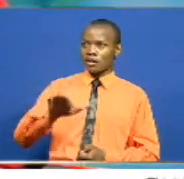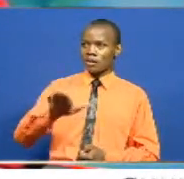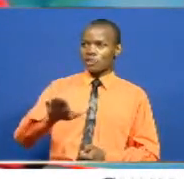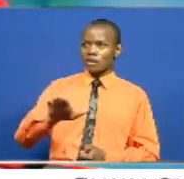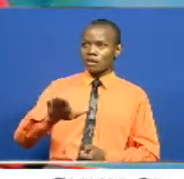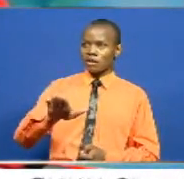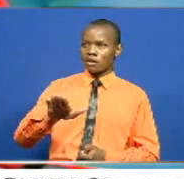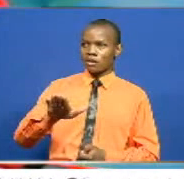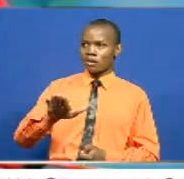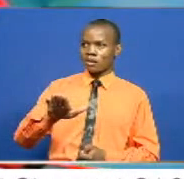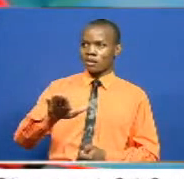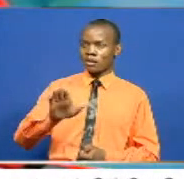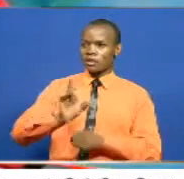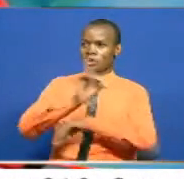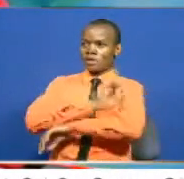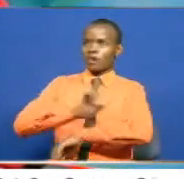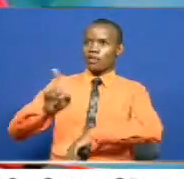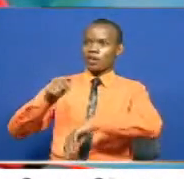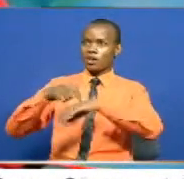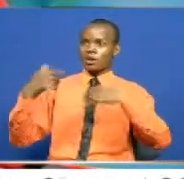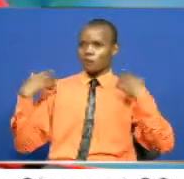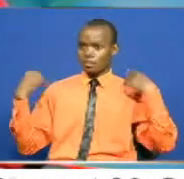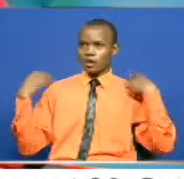has been around ever since day one of practice.